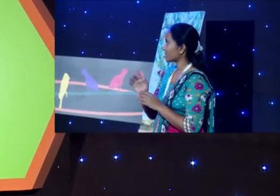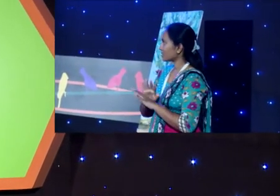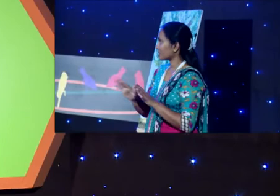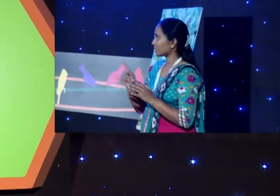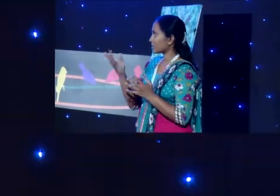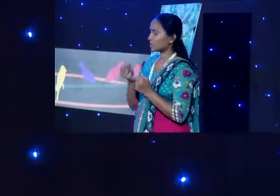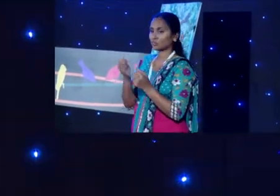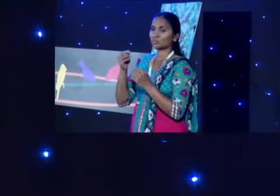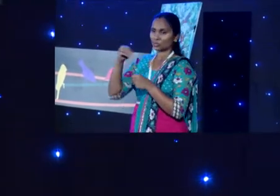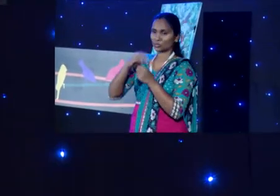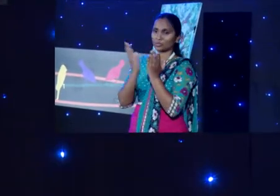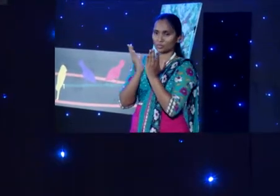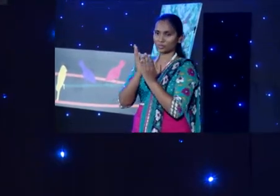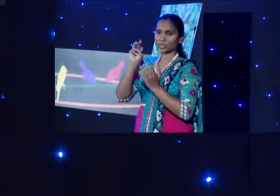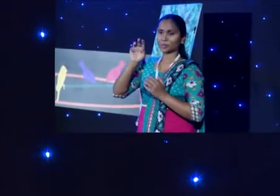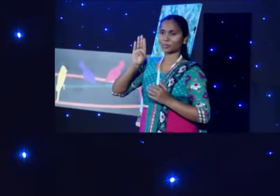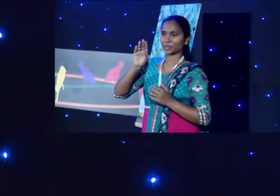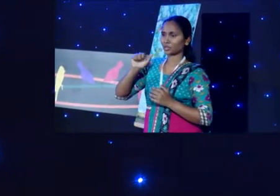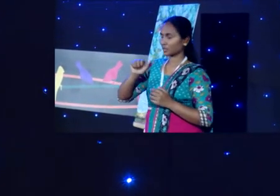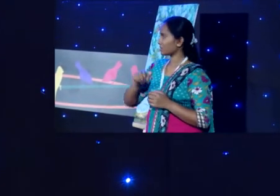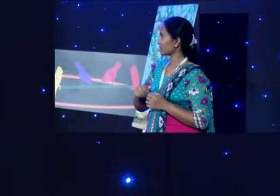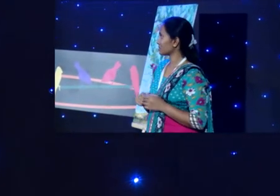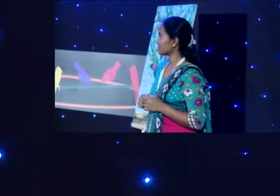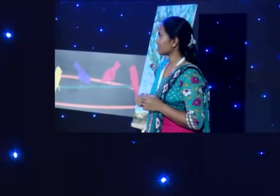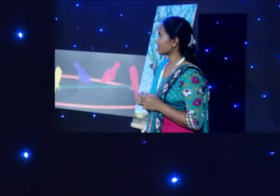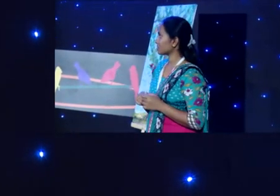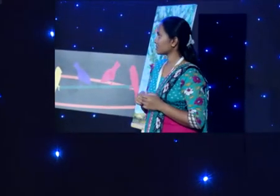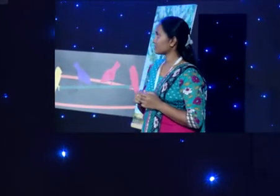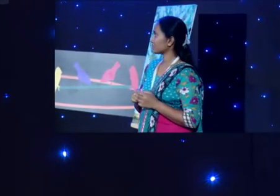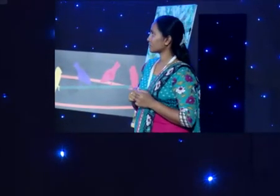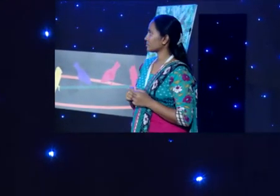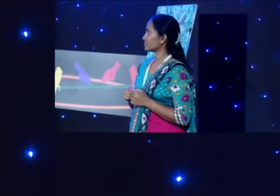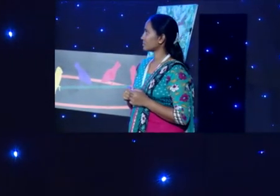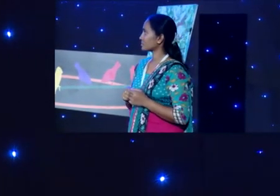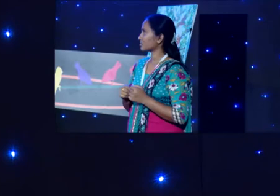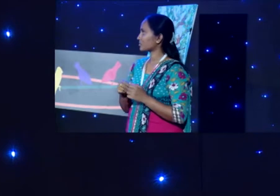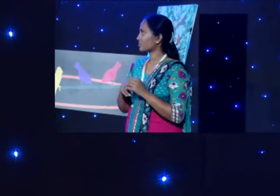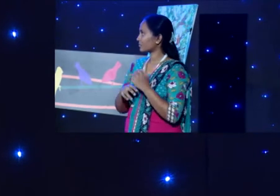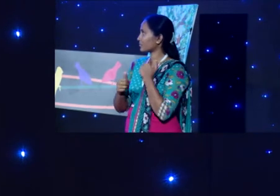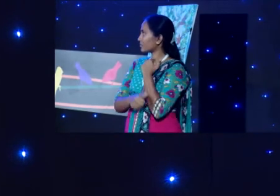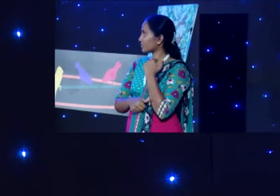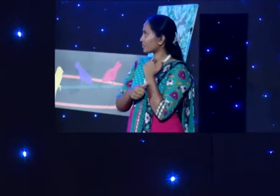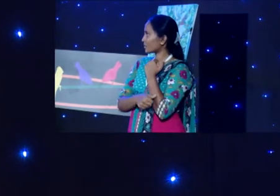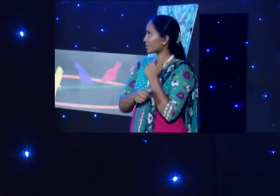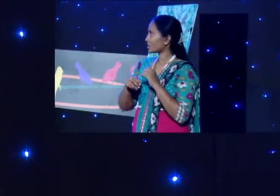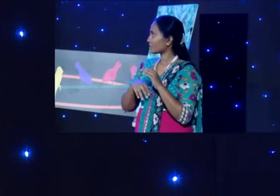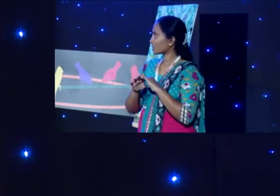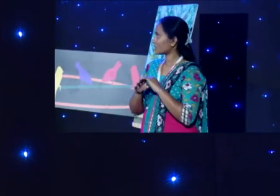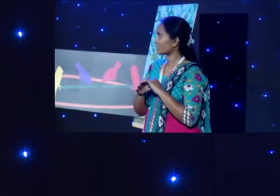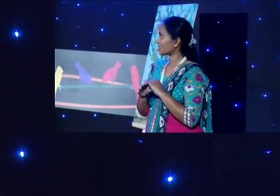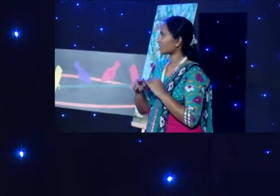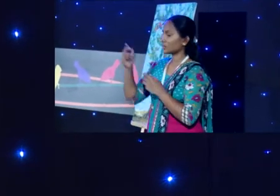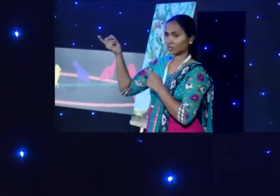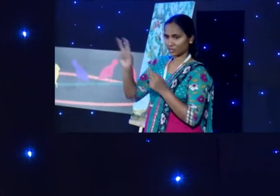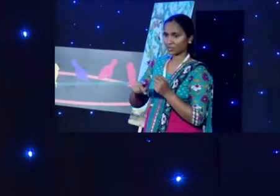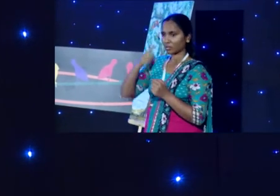I started my PhD, and then I realized that academia, like traditional academia, I don't want to be a professor, so let's move back to India. I moved back to India. The